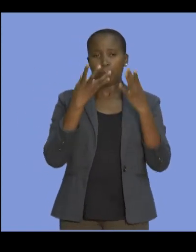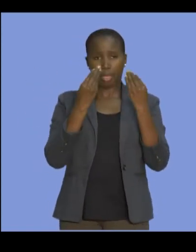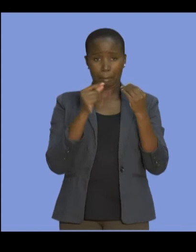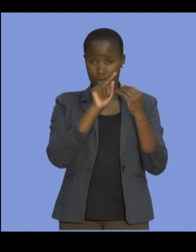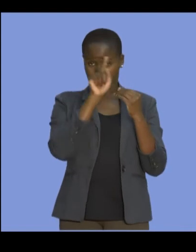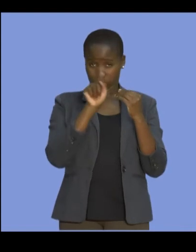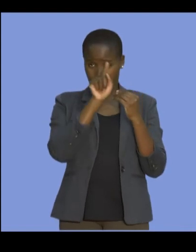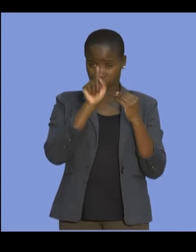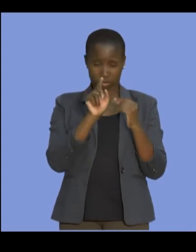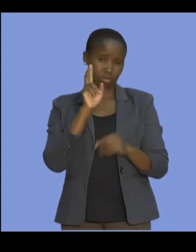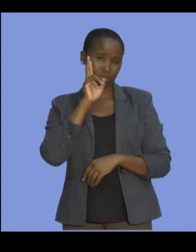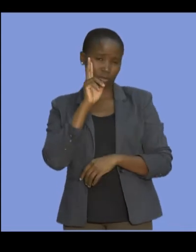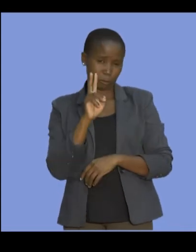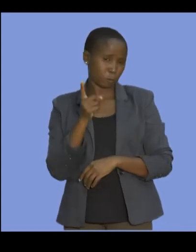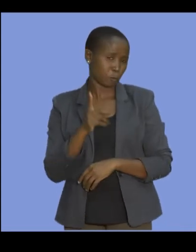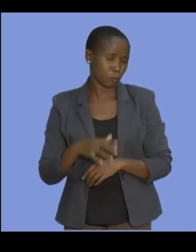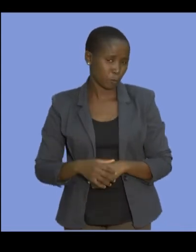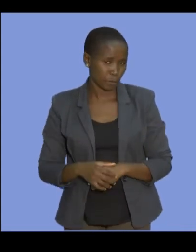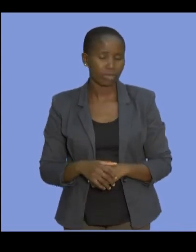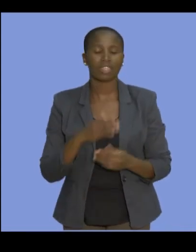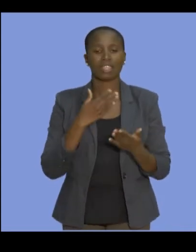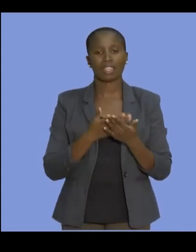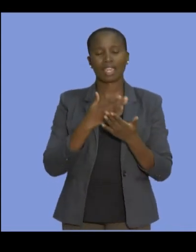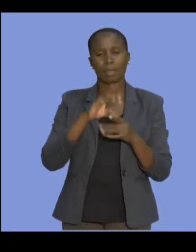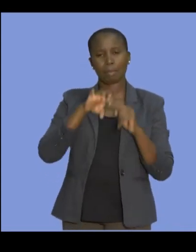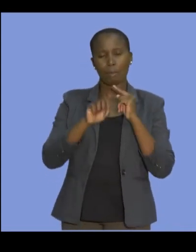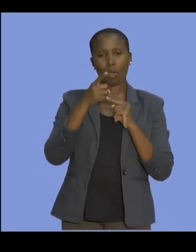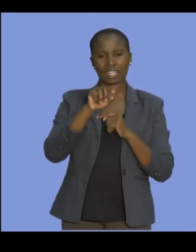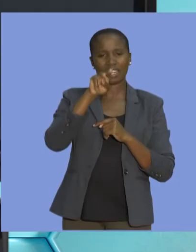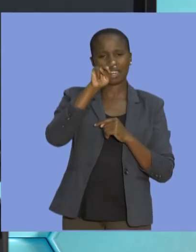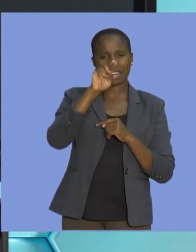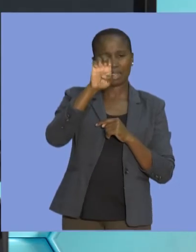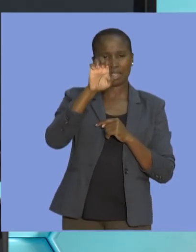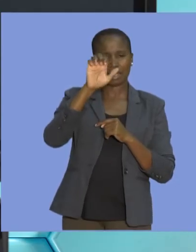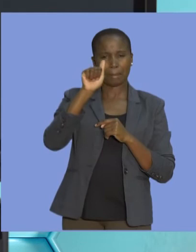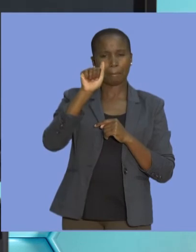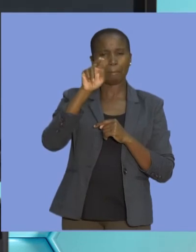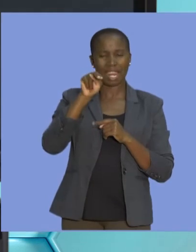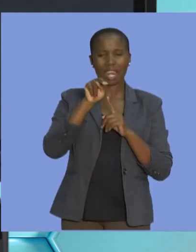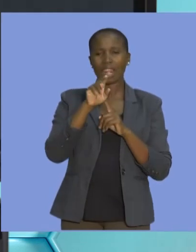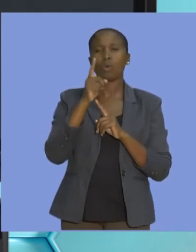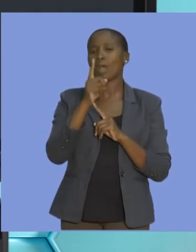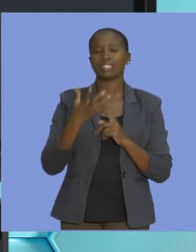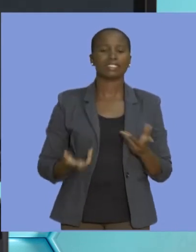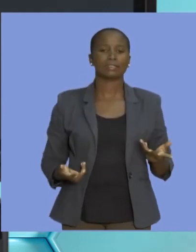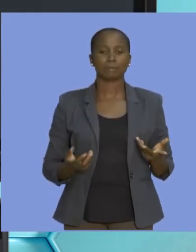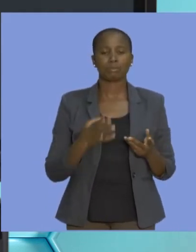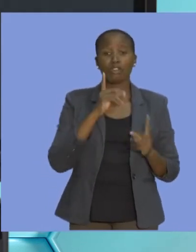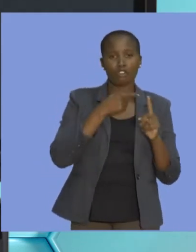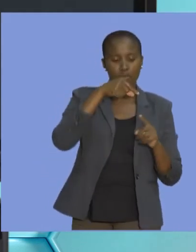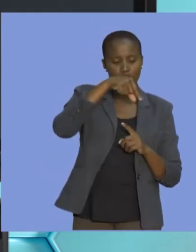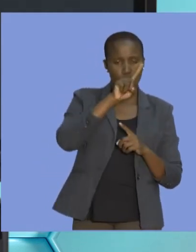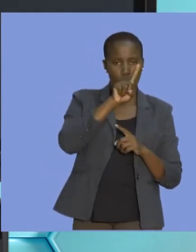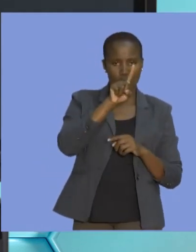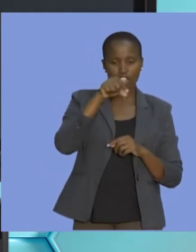let's find the median. Let's find our quartiles, Q1, Q2, Q3. But before